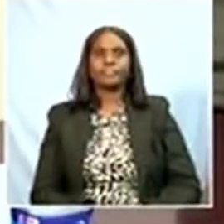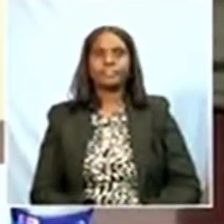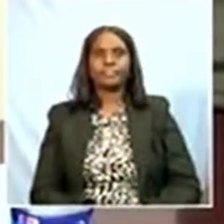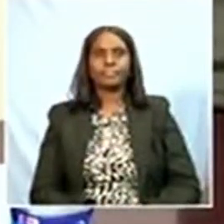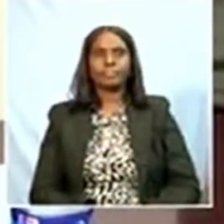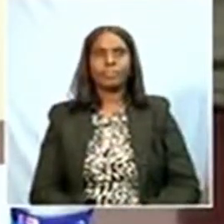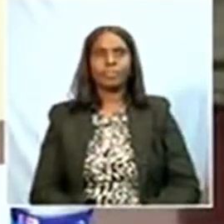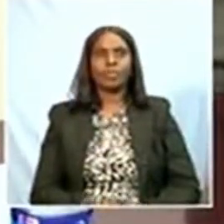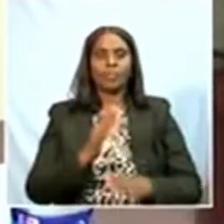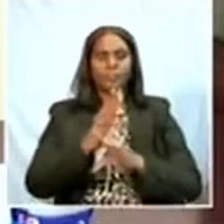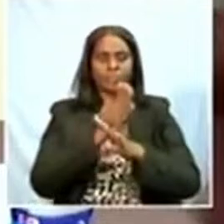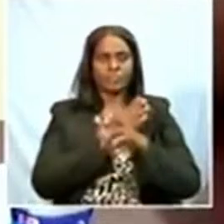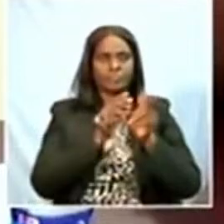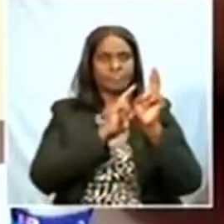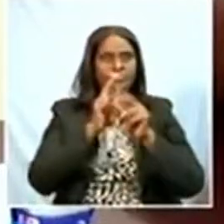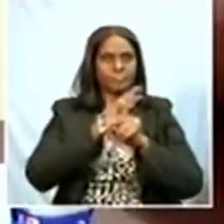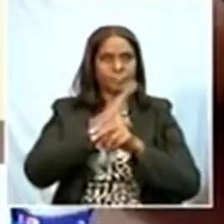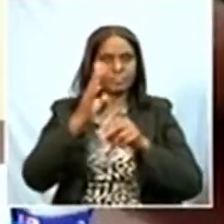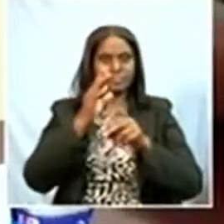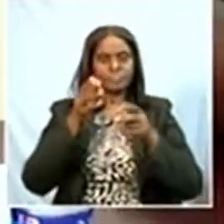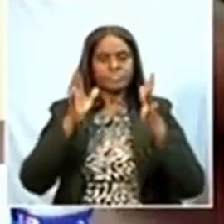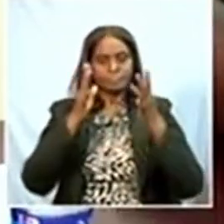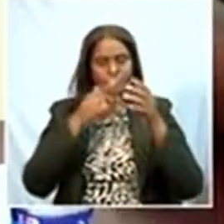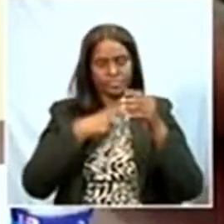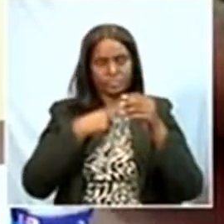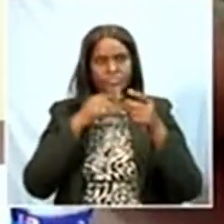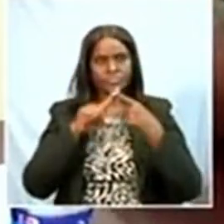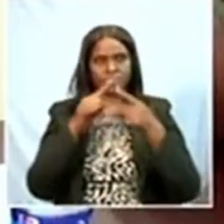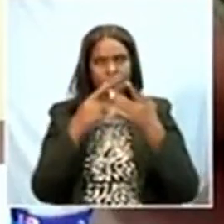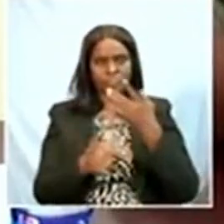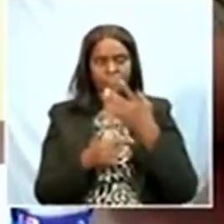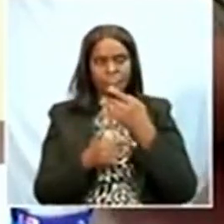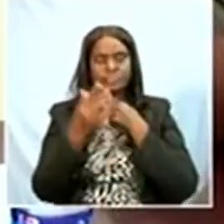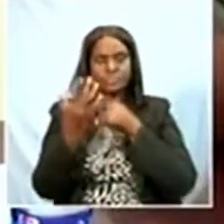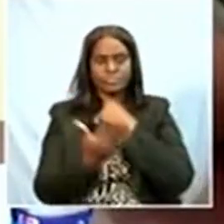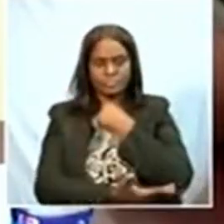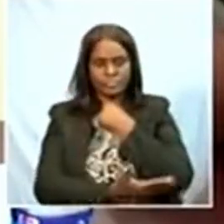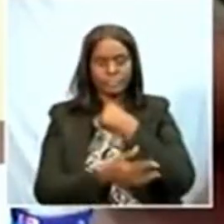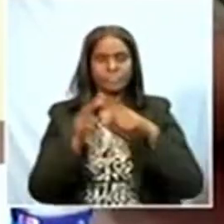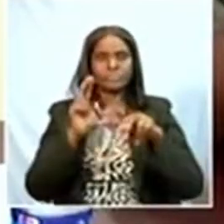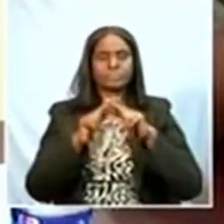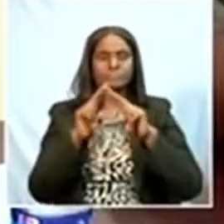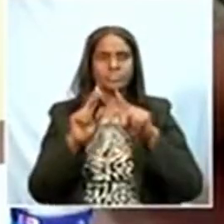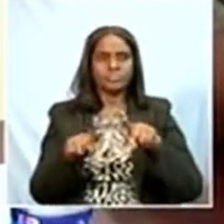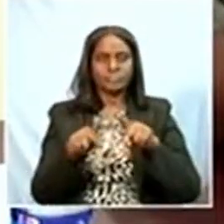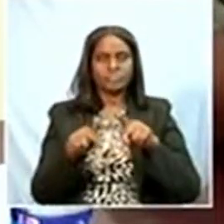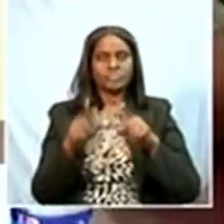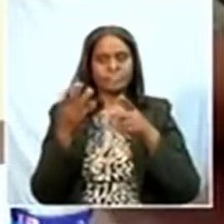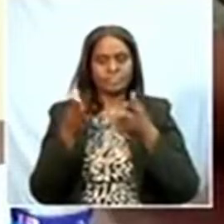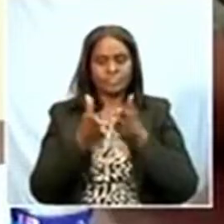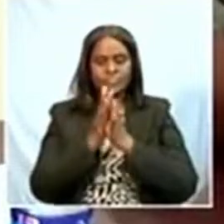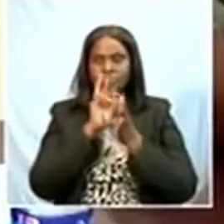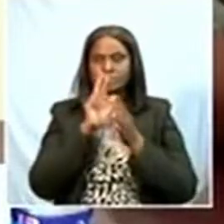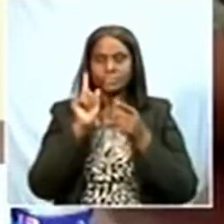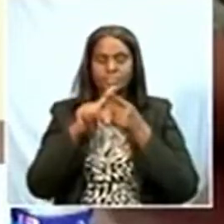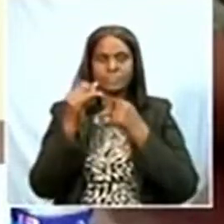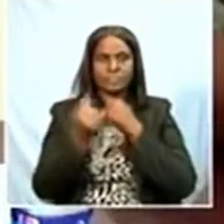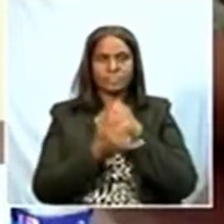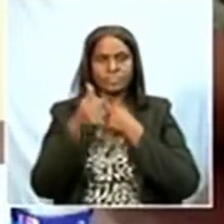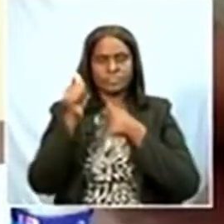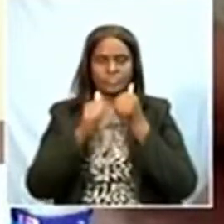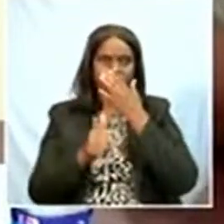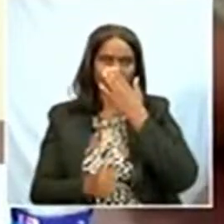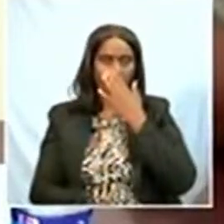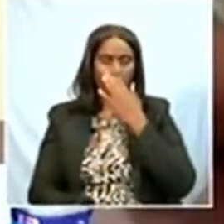Before you respond, allow me to welcome our chairperson, and I will ask her to introduce herself.